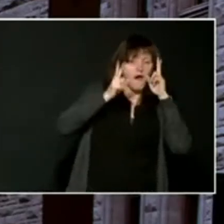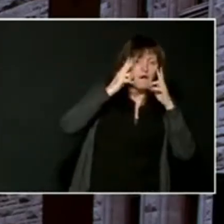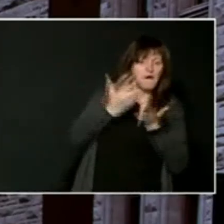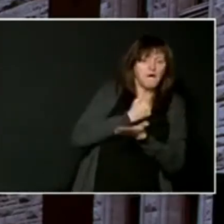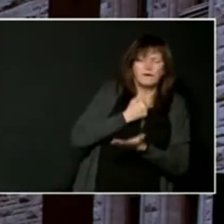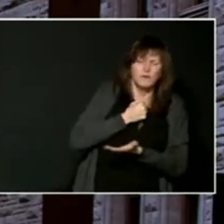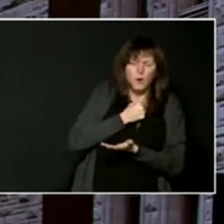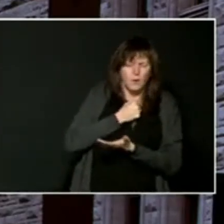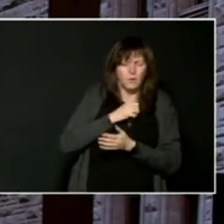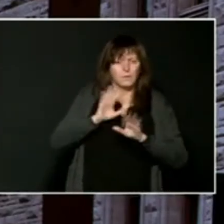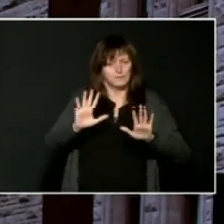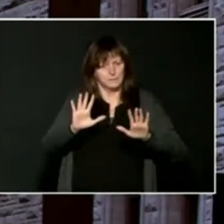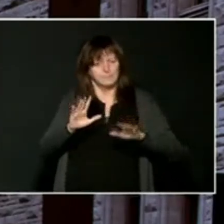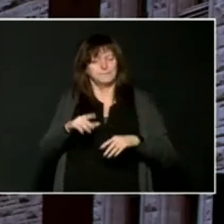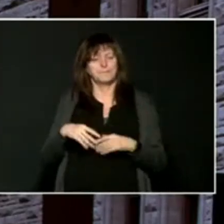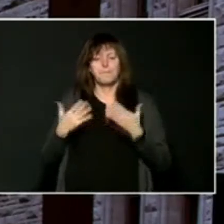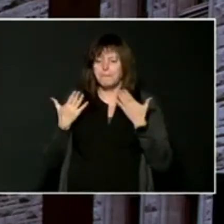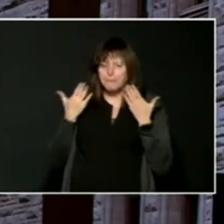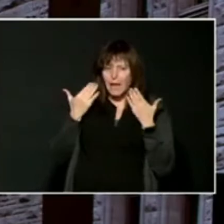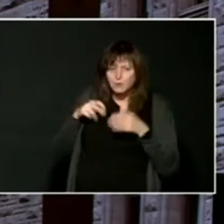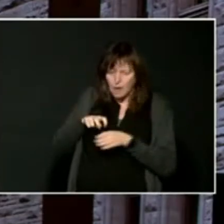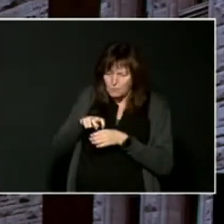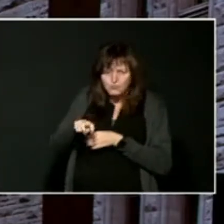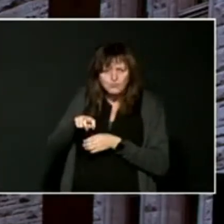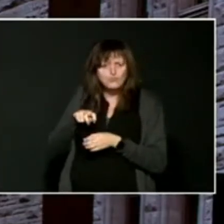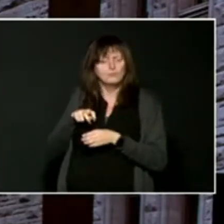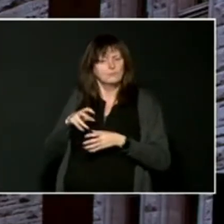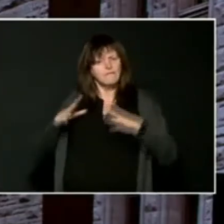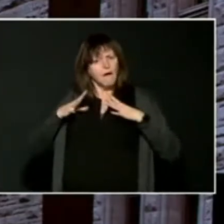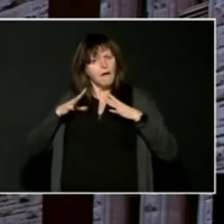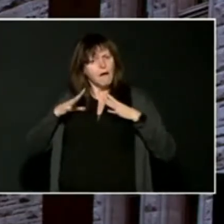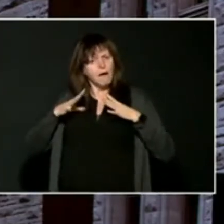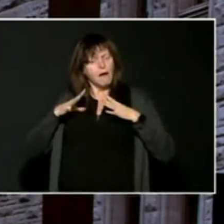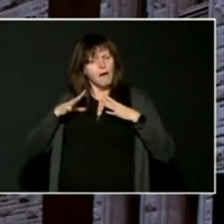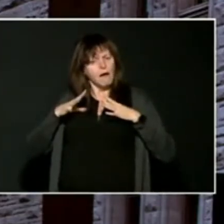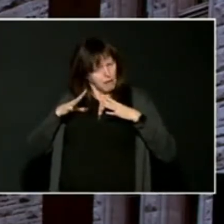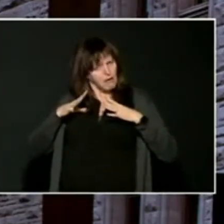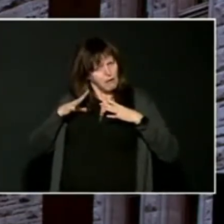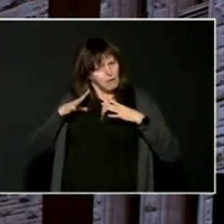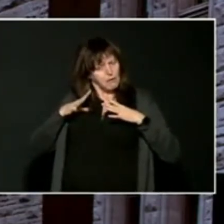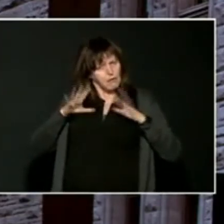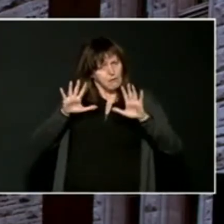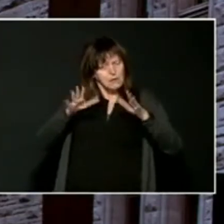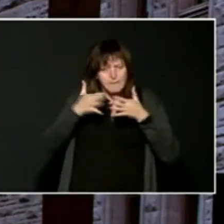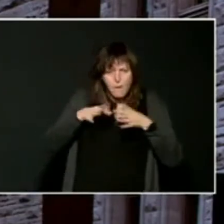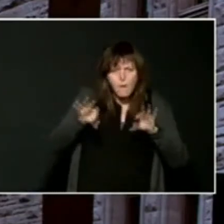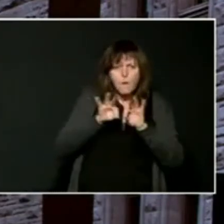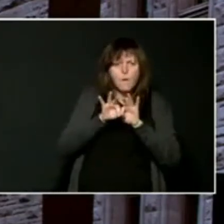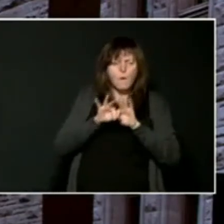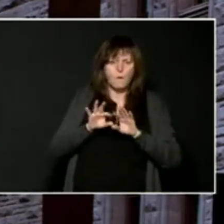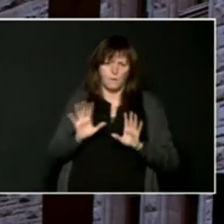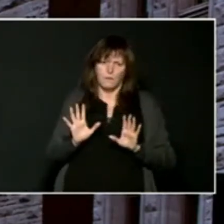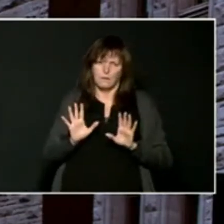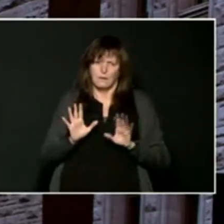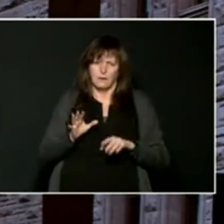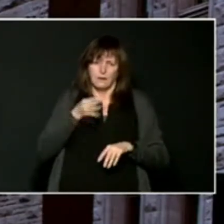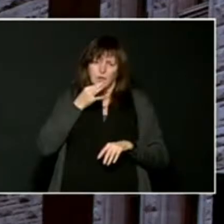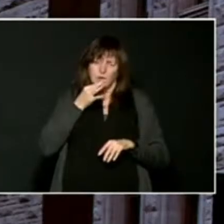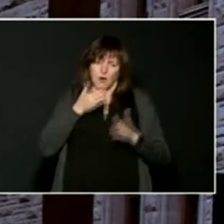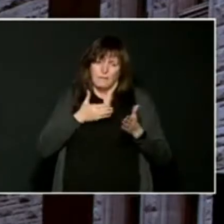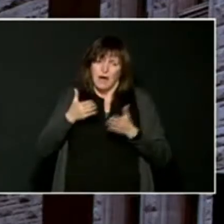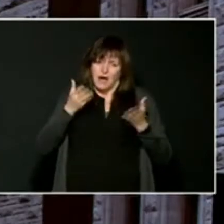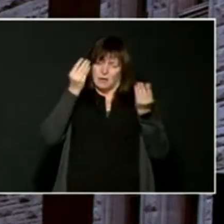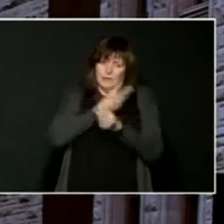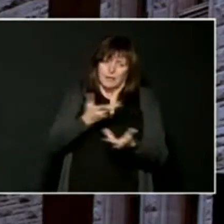same time. We want to be clear on that. And that's especially important as we come up to this. I was going to mention that with the